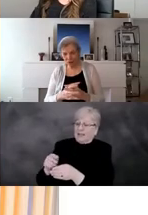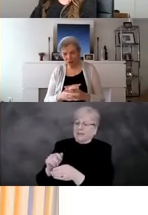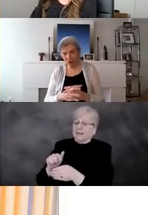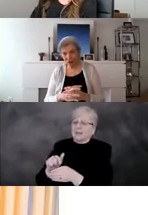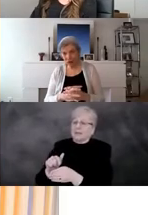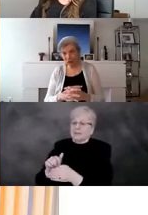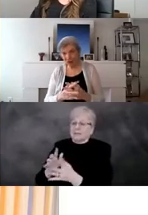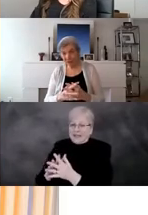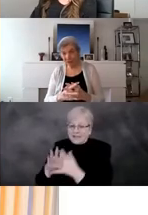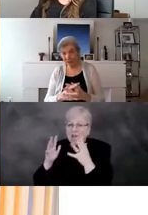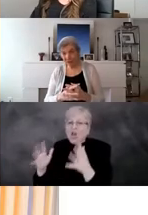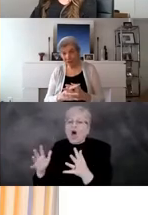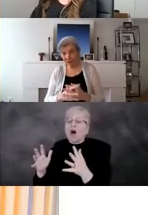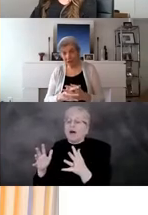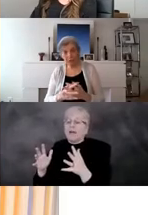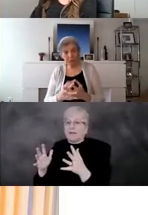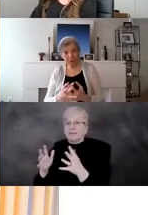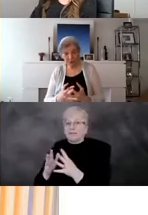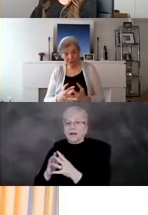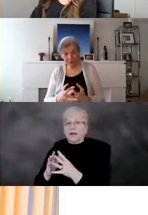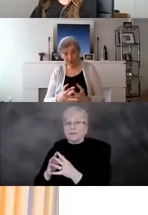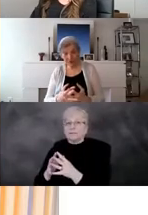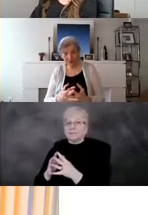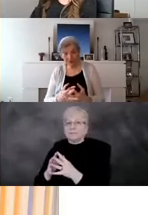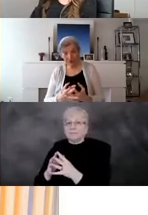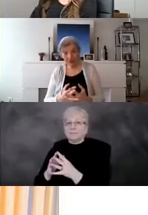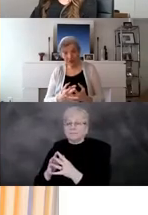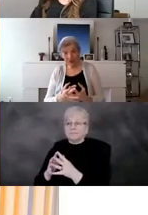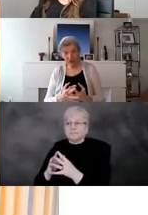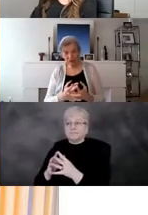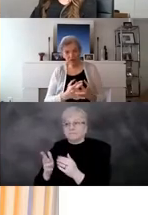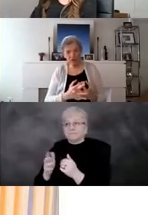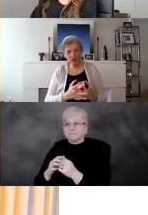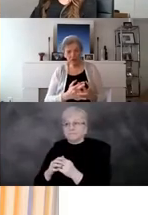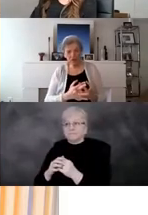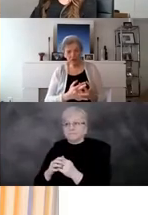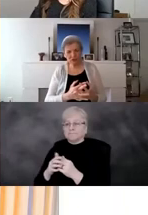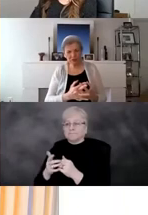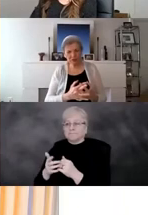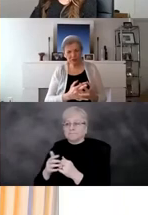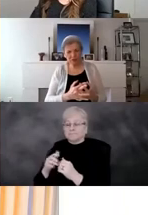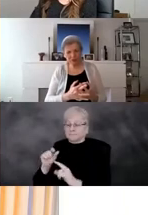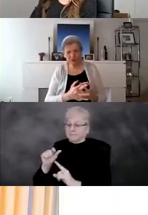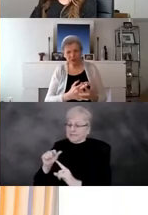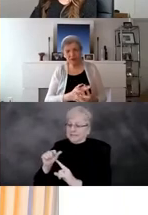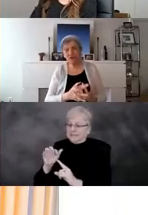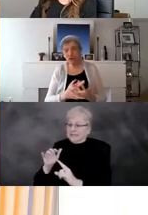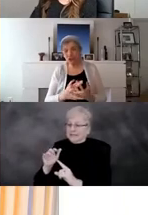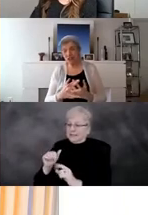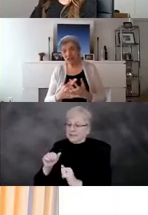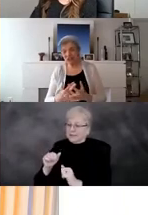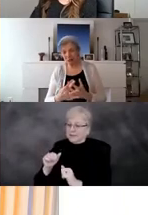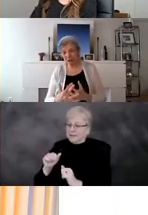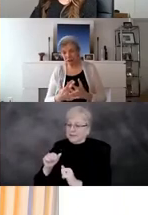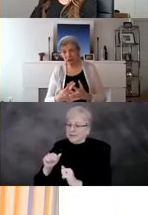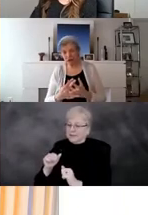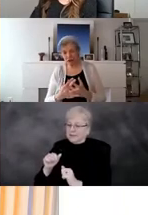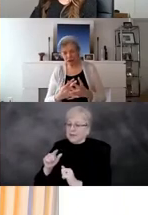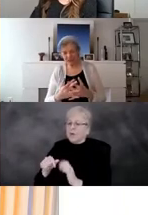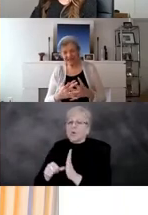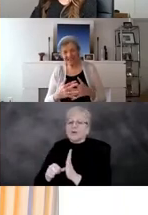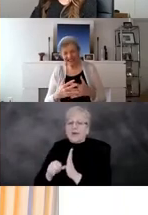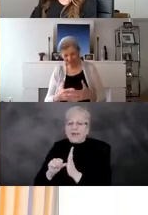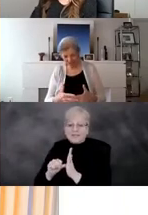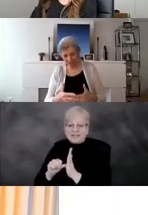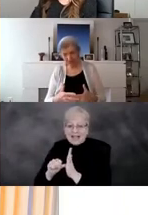what we will say in brief is to emphasize some things that